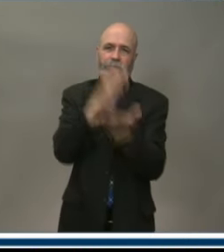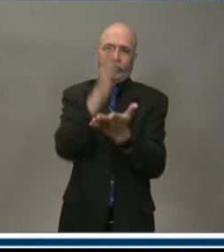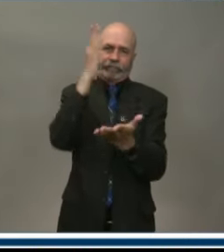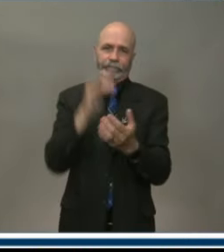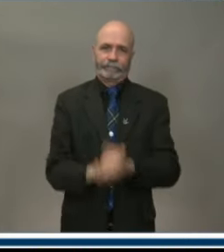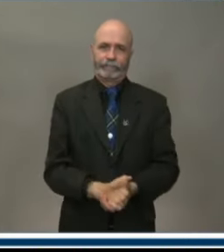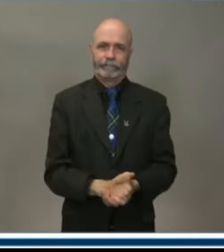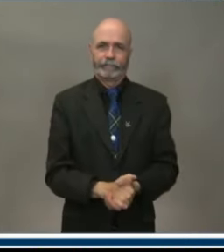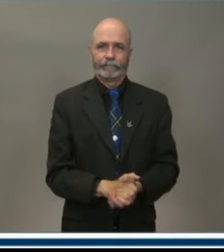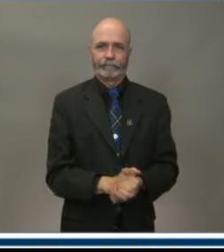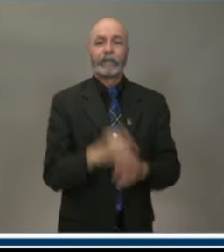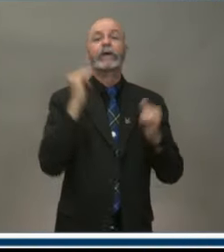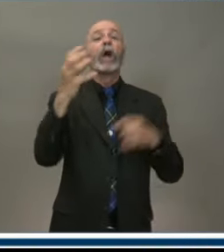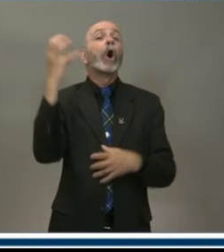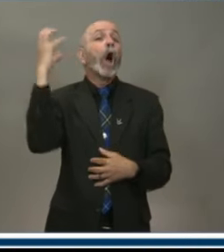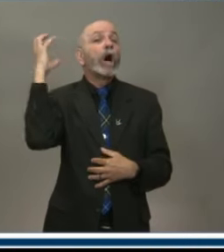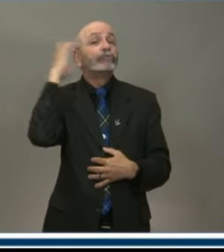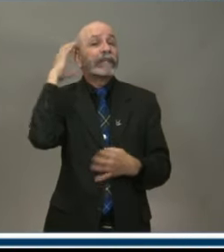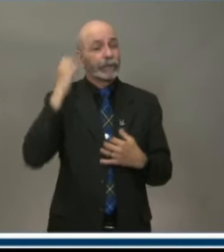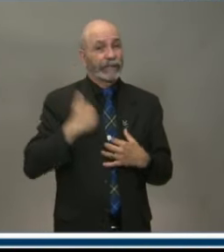Radio-Canada.